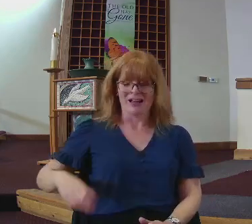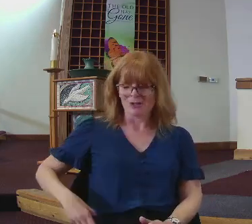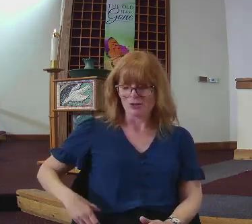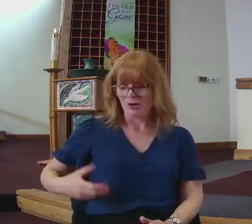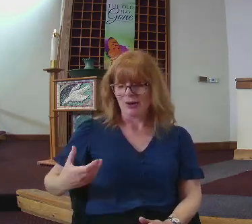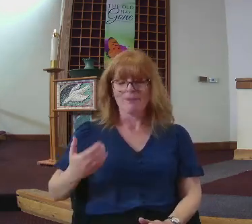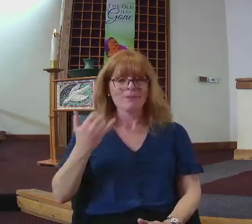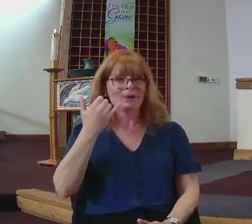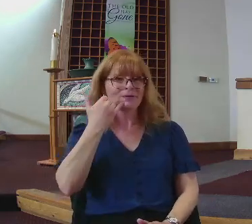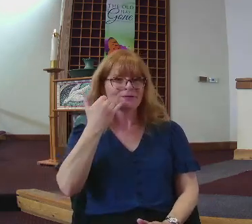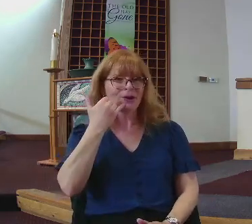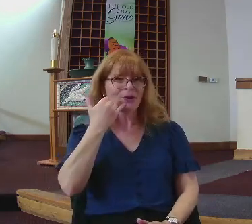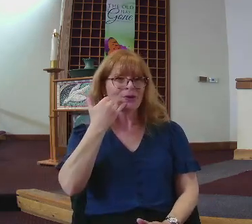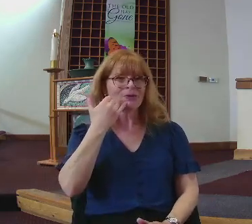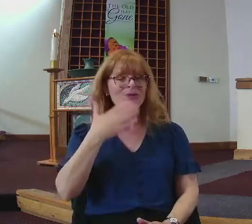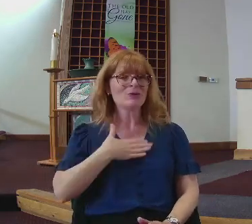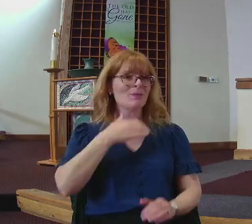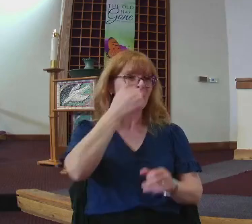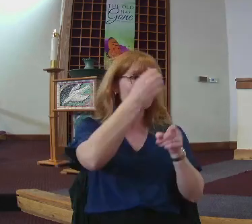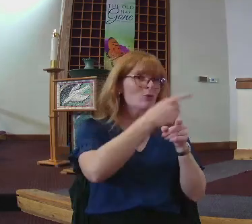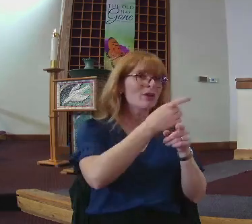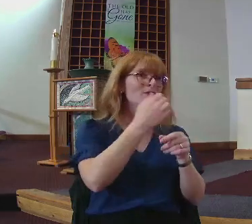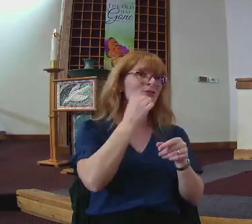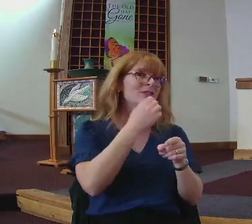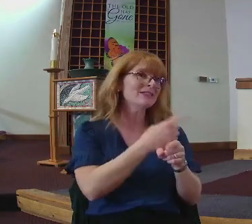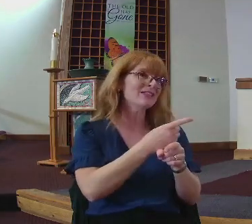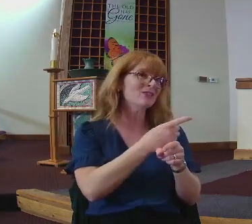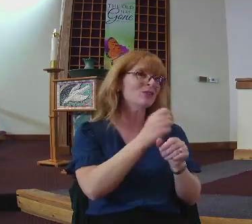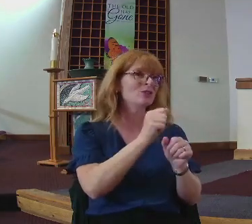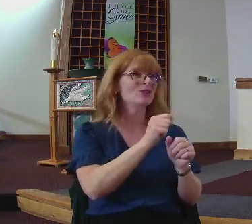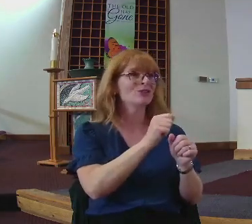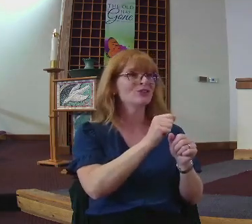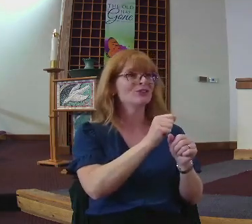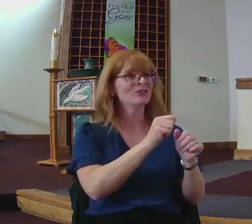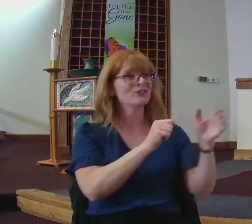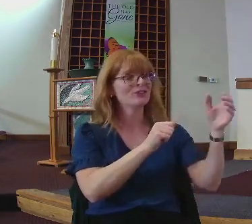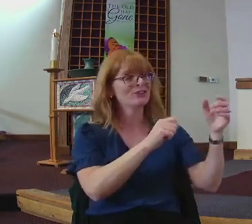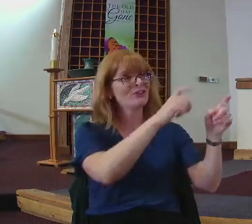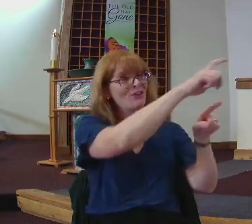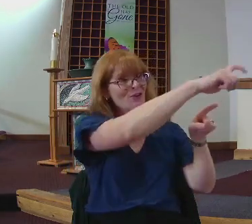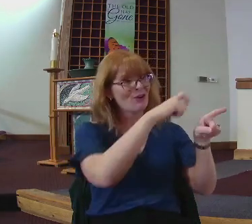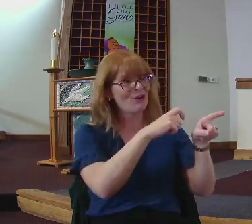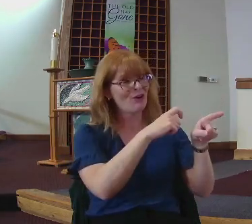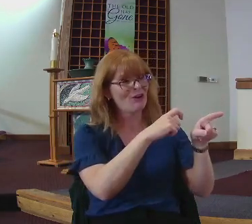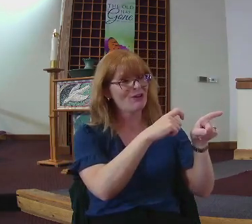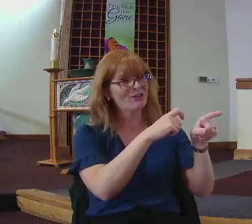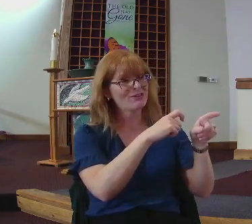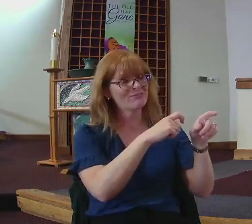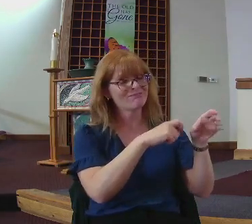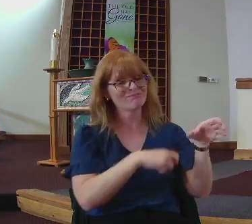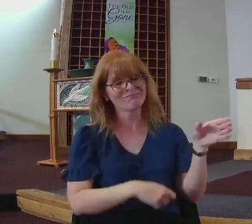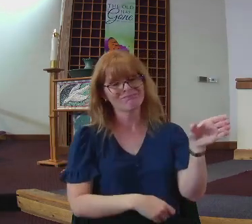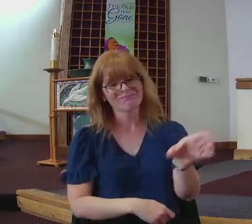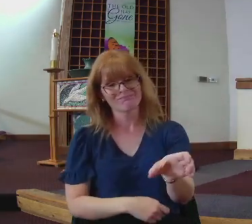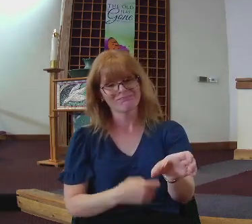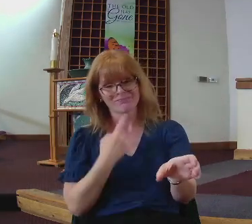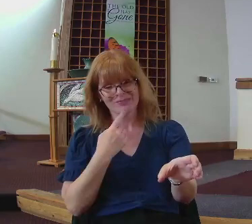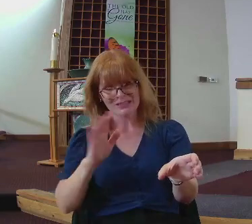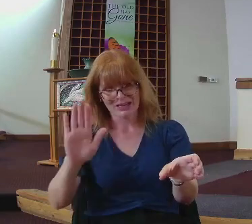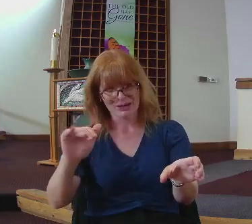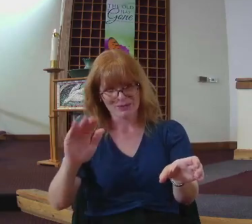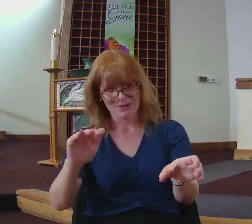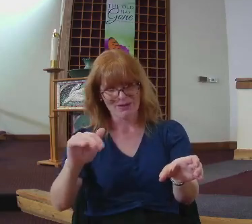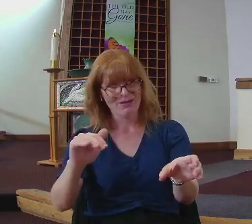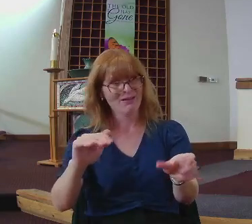and sister and all of their kids could call and they could say goodbye to my dad. And then the nurse gave